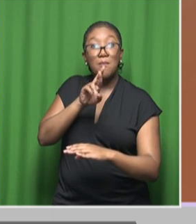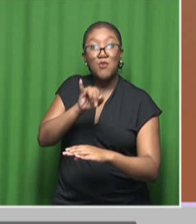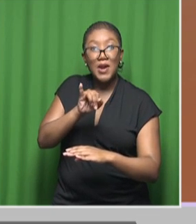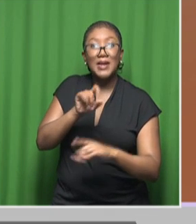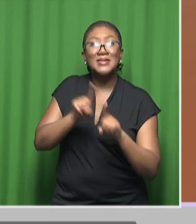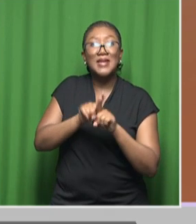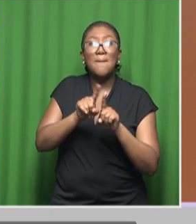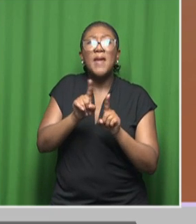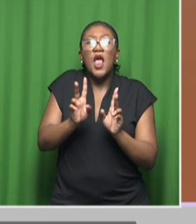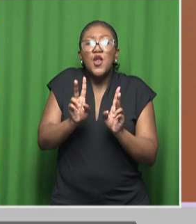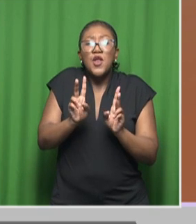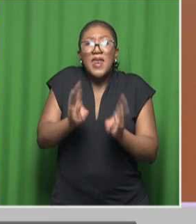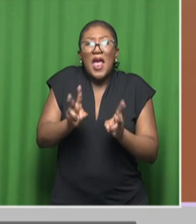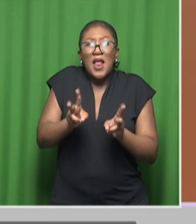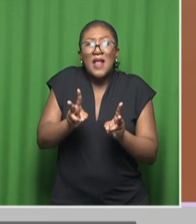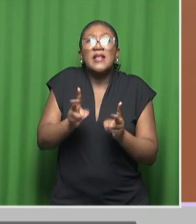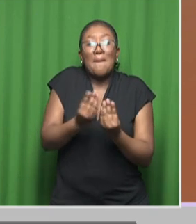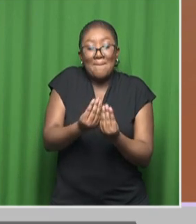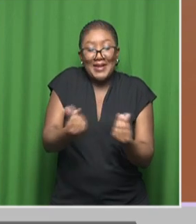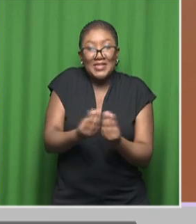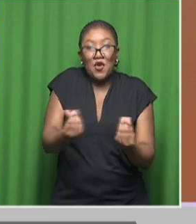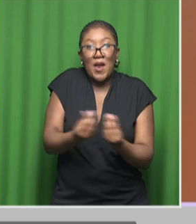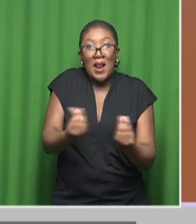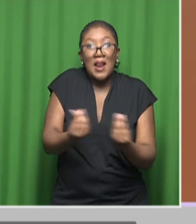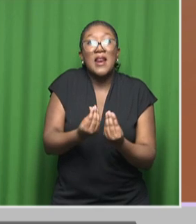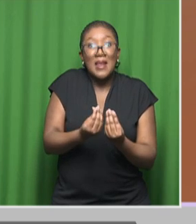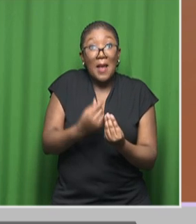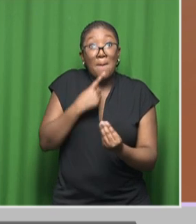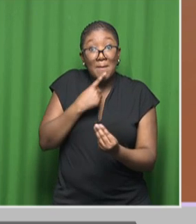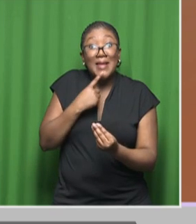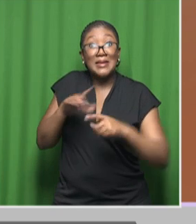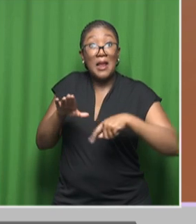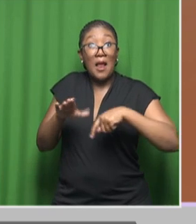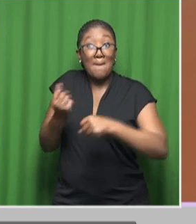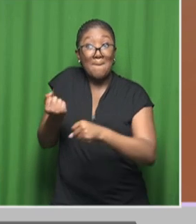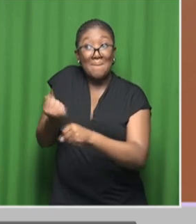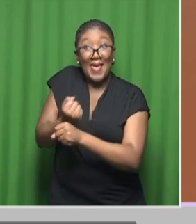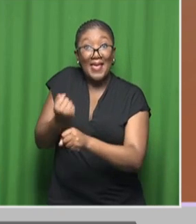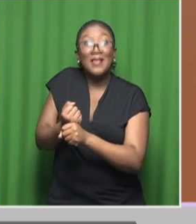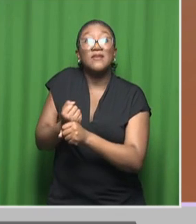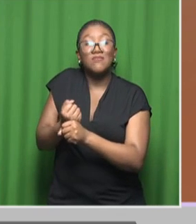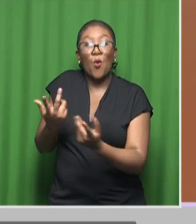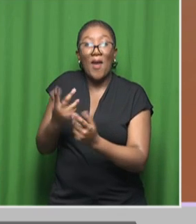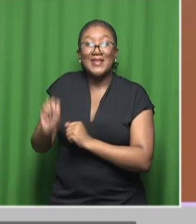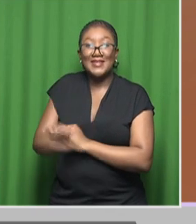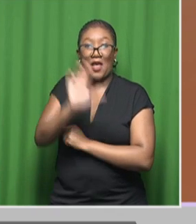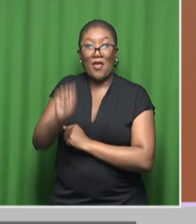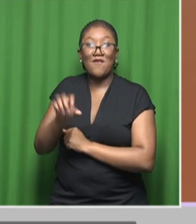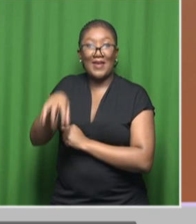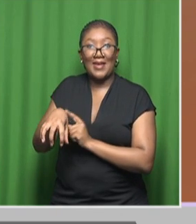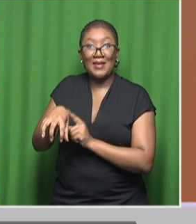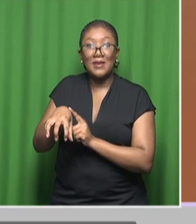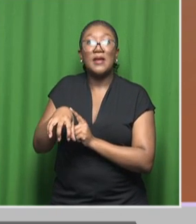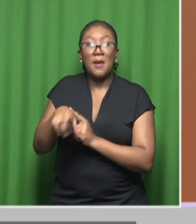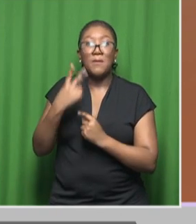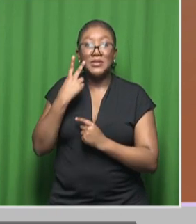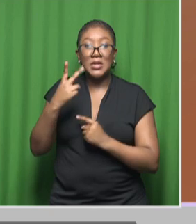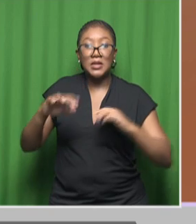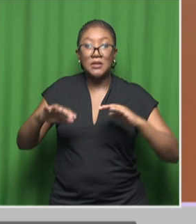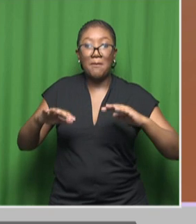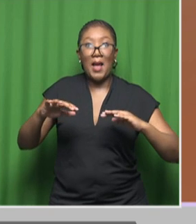materials, which some of them are produced in South Africa. So the shift has balanced more